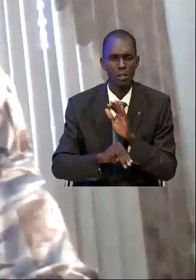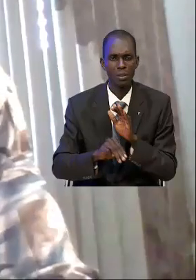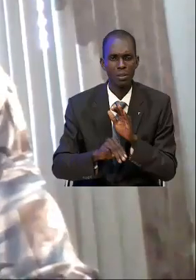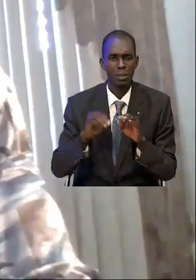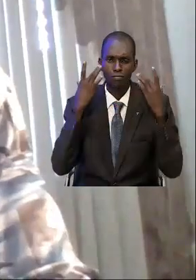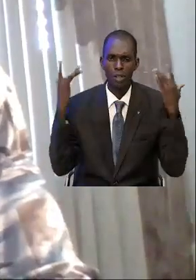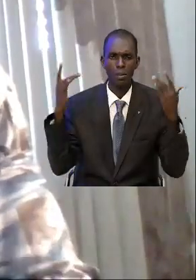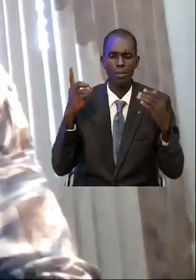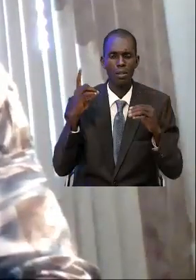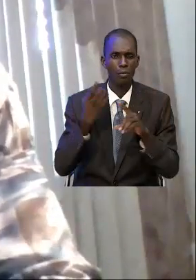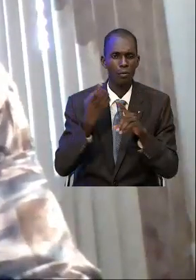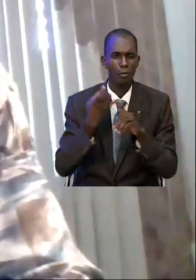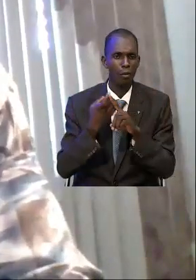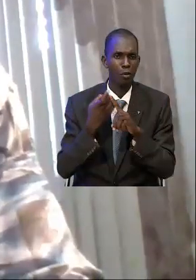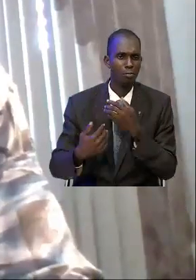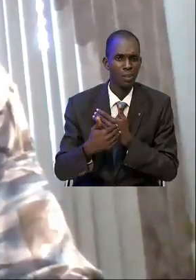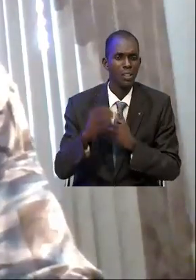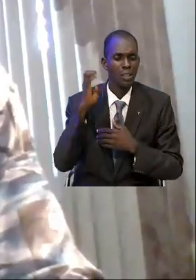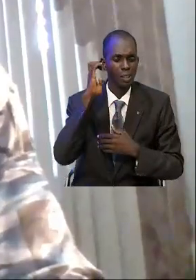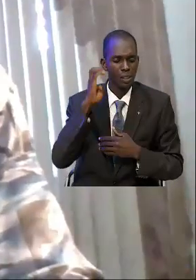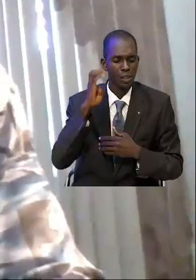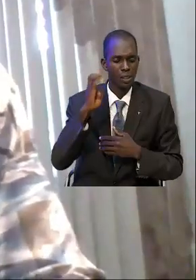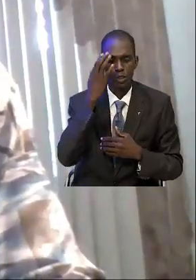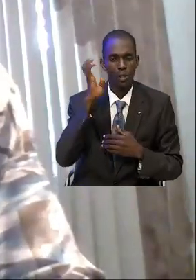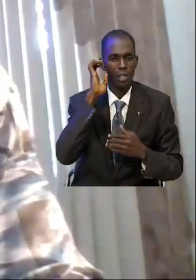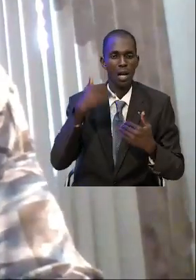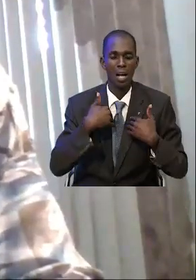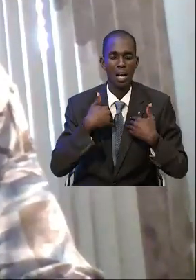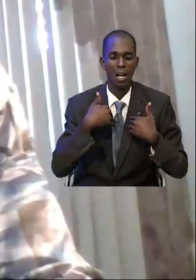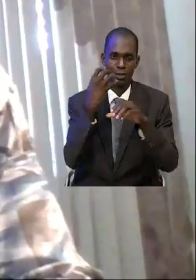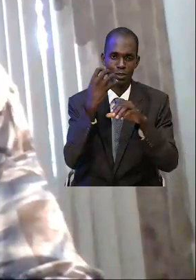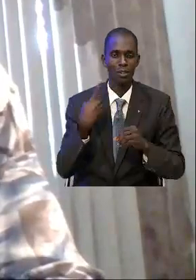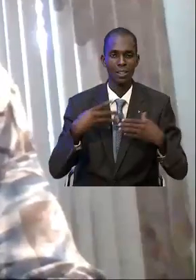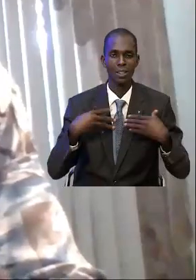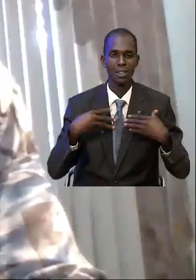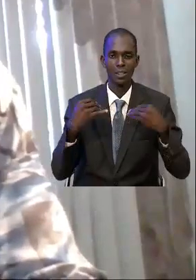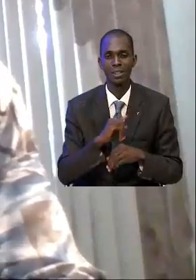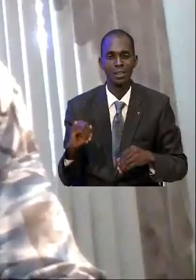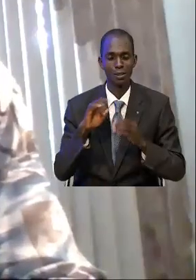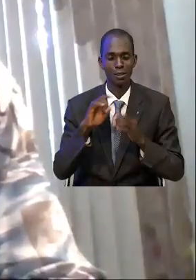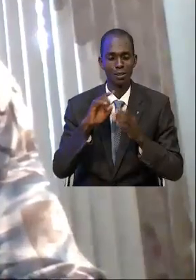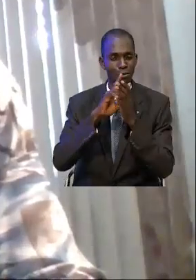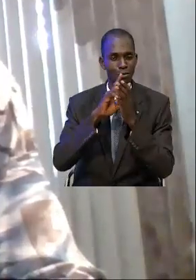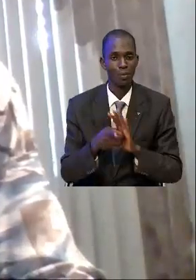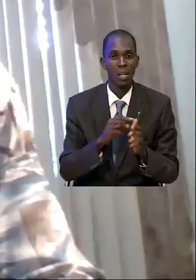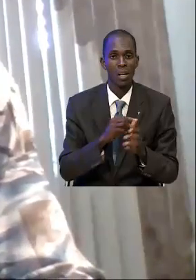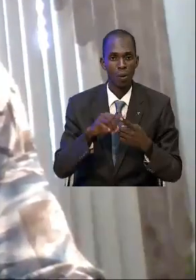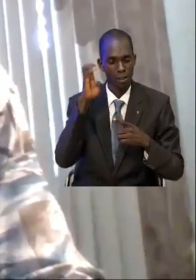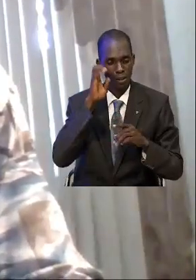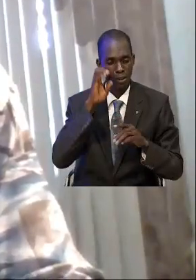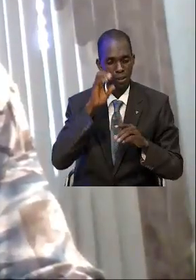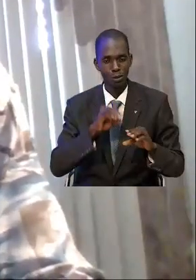a sound, a cracking sound, and I knew that I got my healing